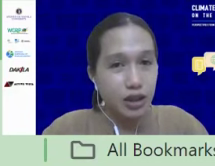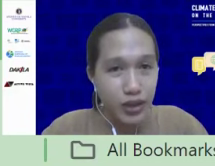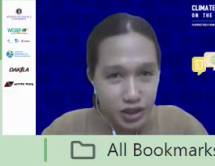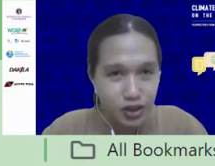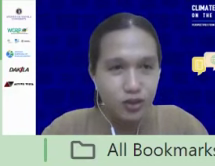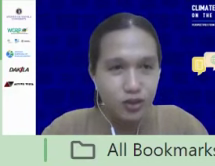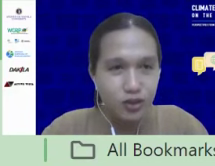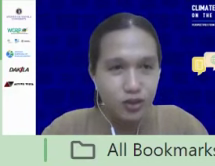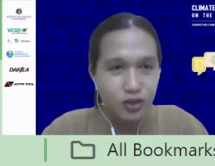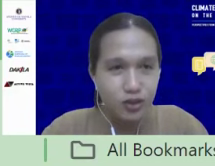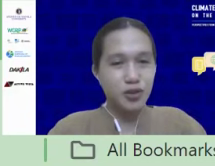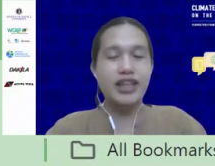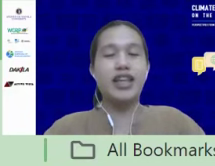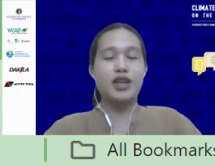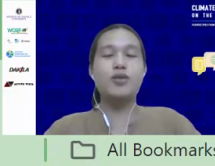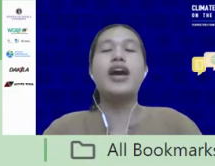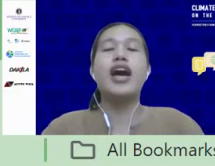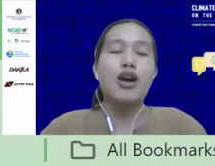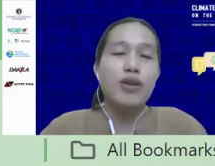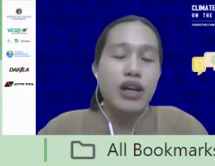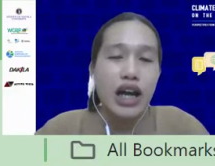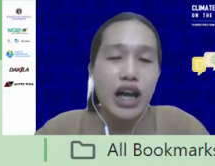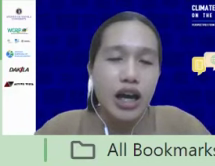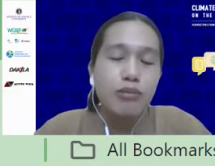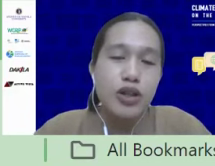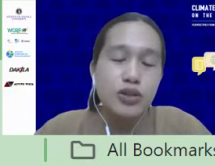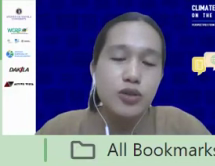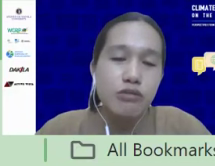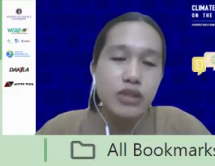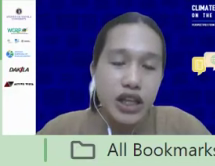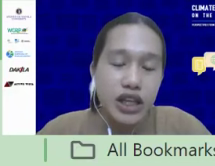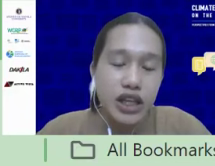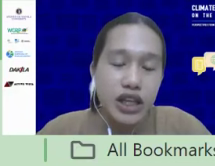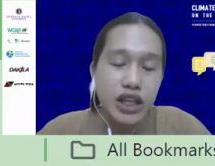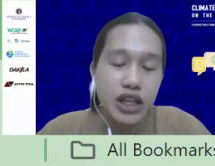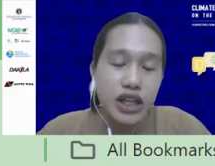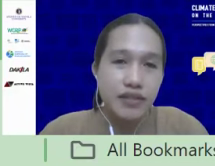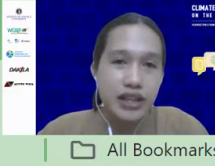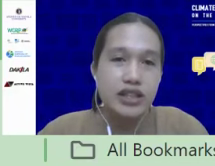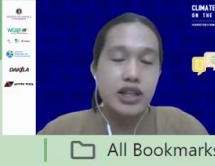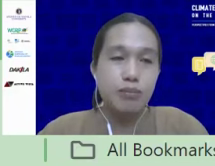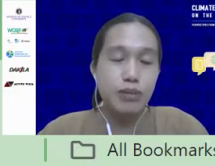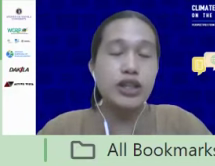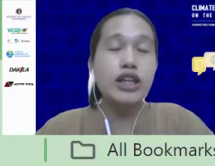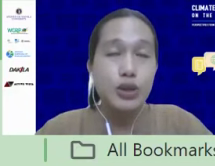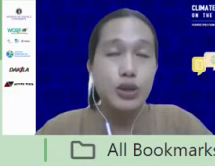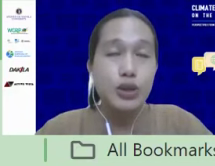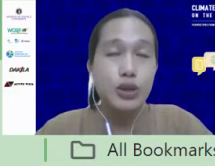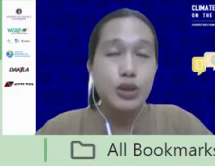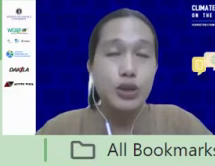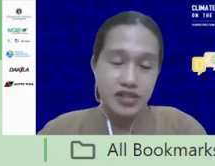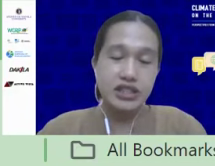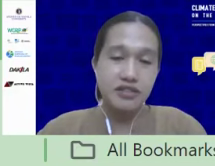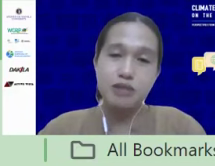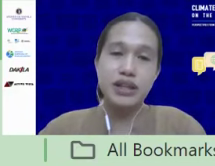and the question of nuclear is also noted. Thank you. I'm also doing my study on environmental defenders, particularly youth